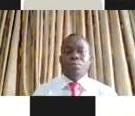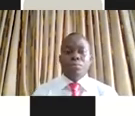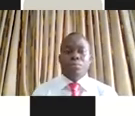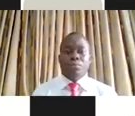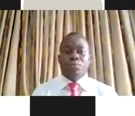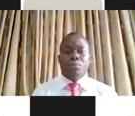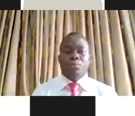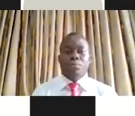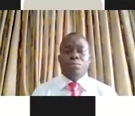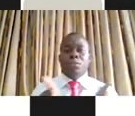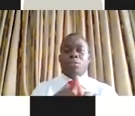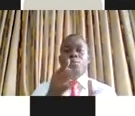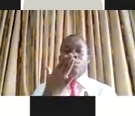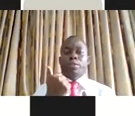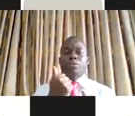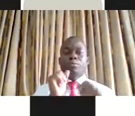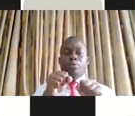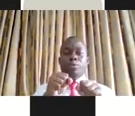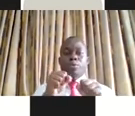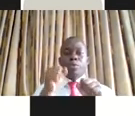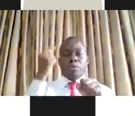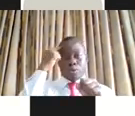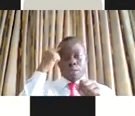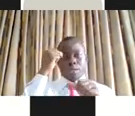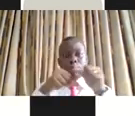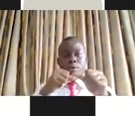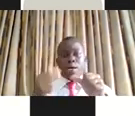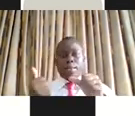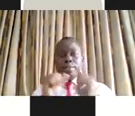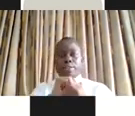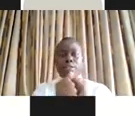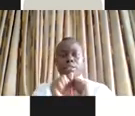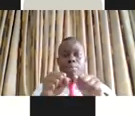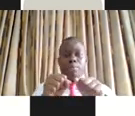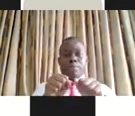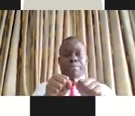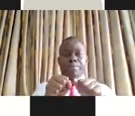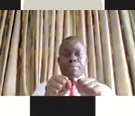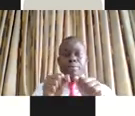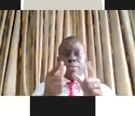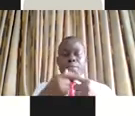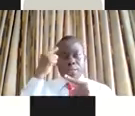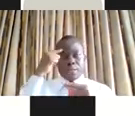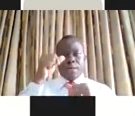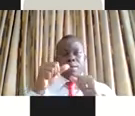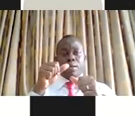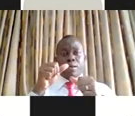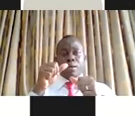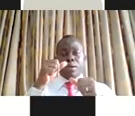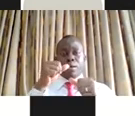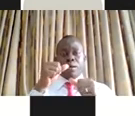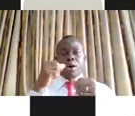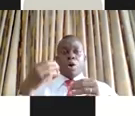to legislation, perhaps to create a link. We have complained about the lack of link between the Senate as